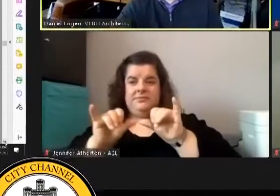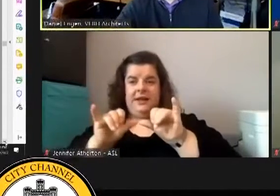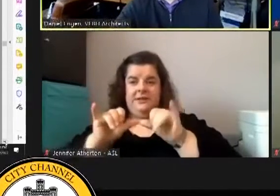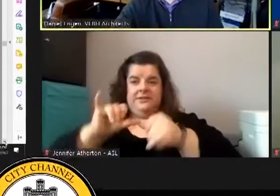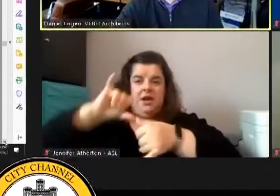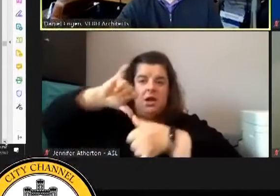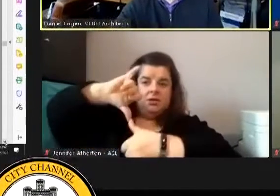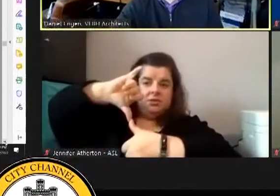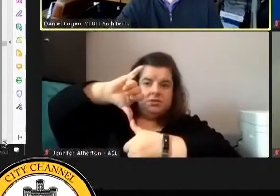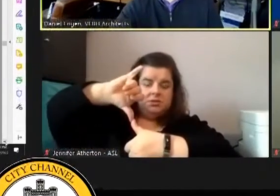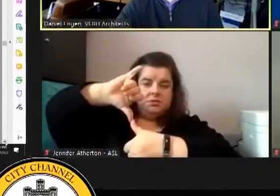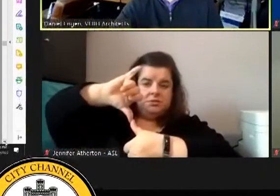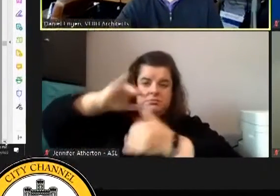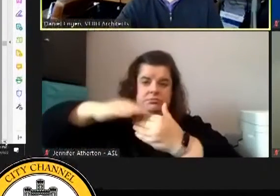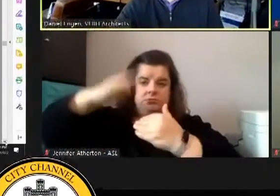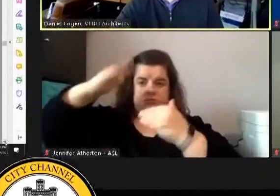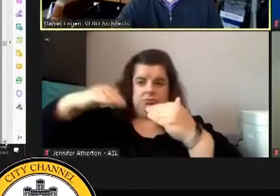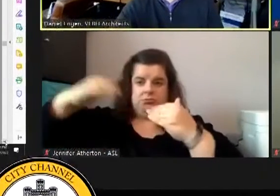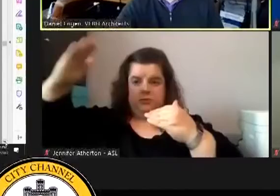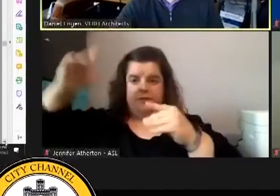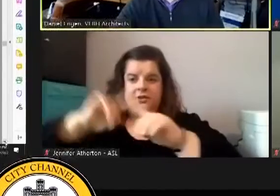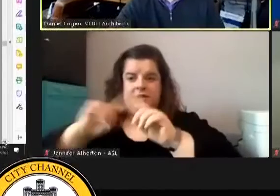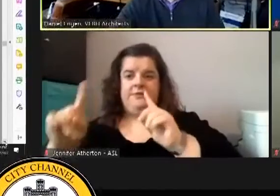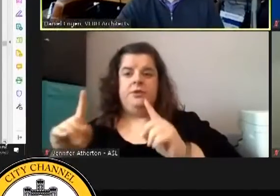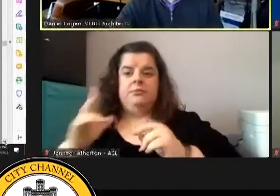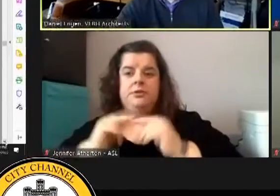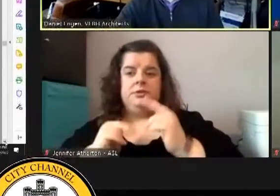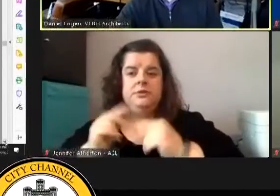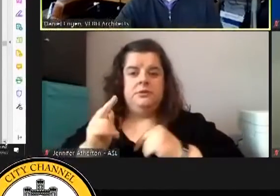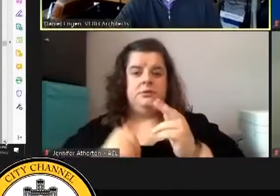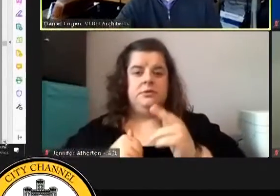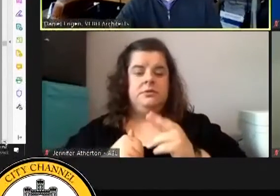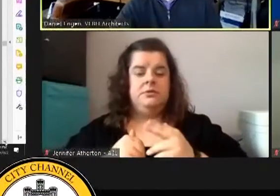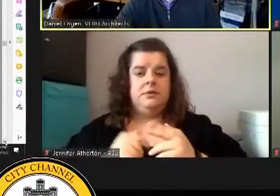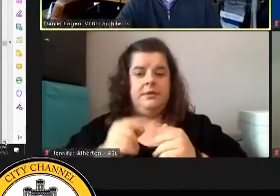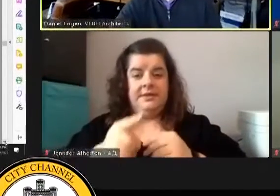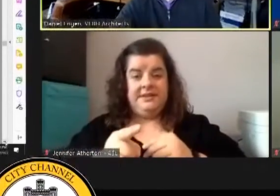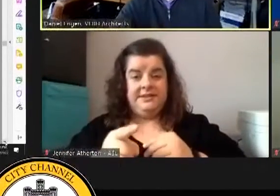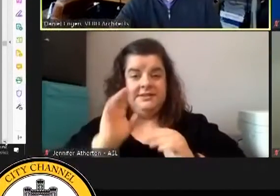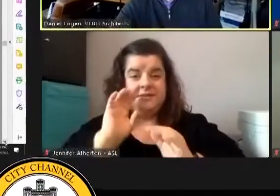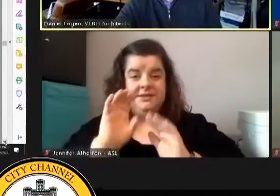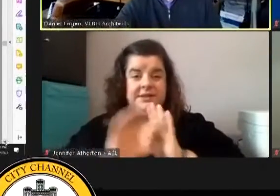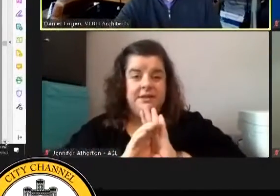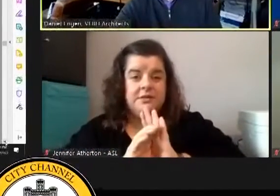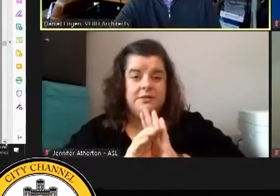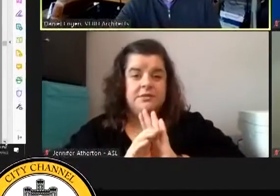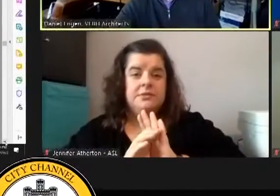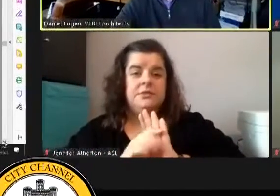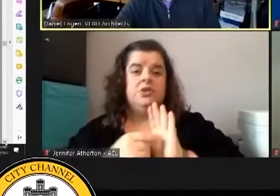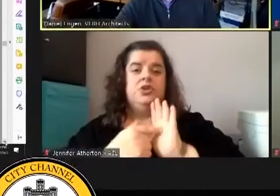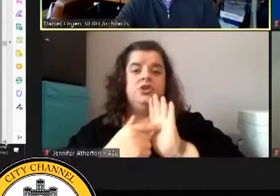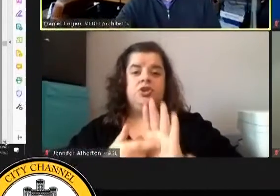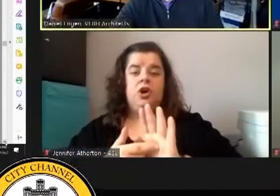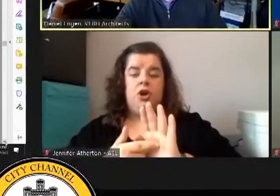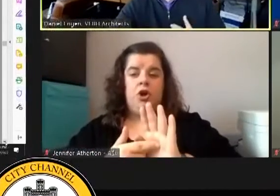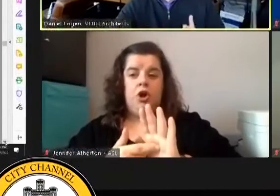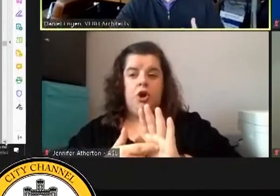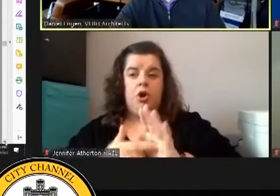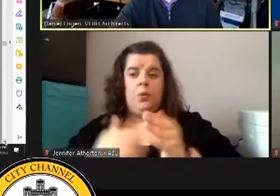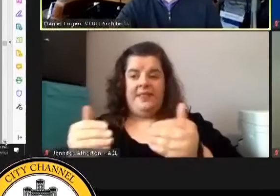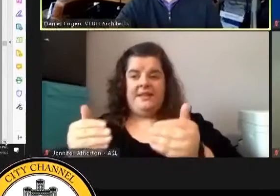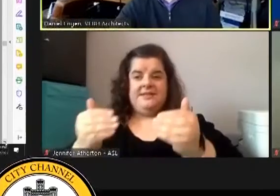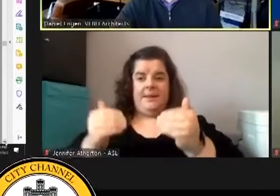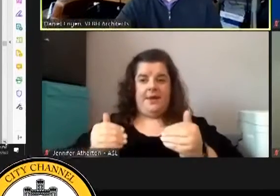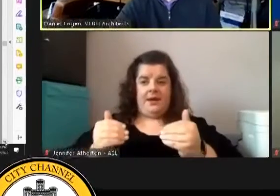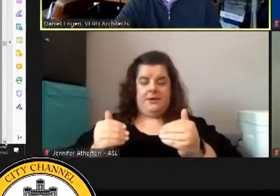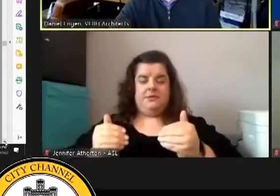the site. There's a helpful diagram to show the setbacks